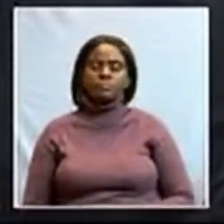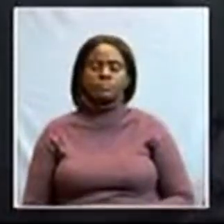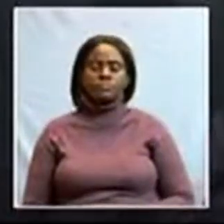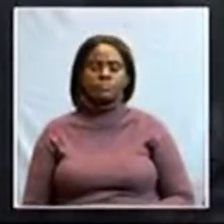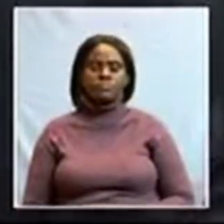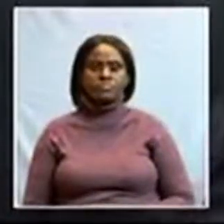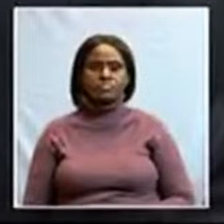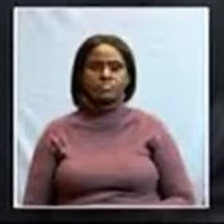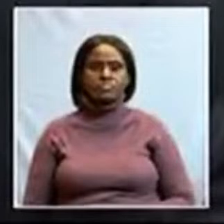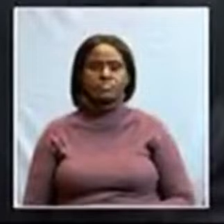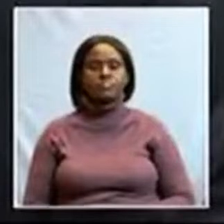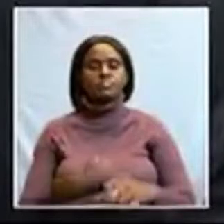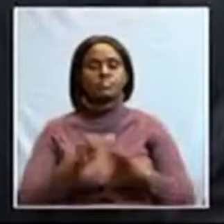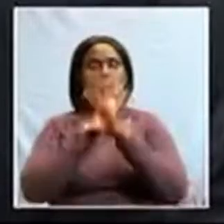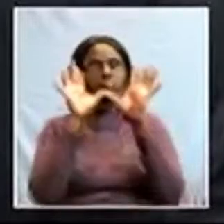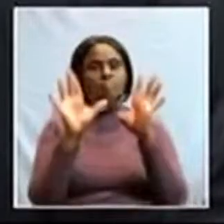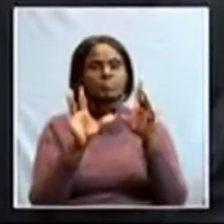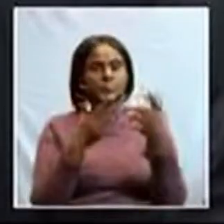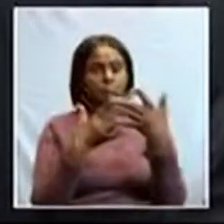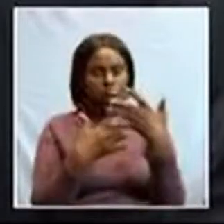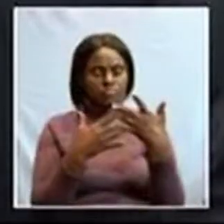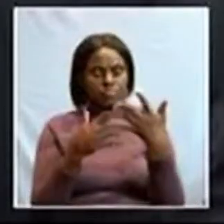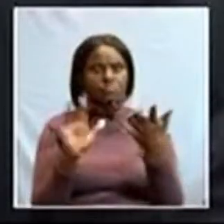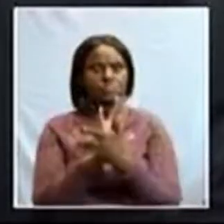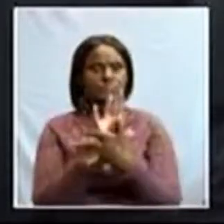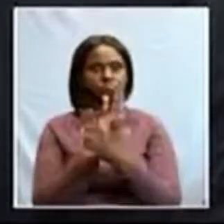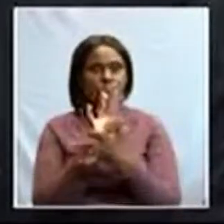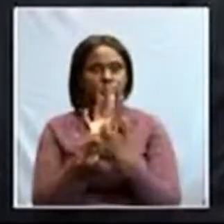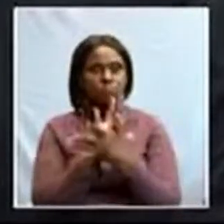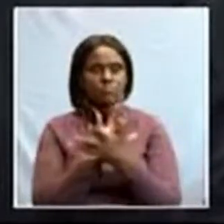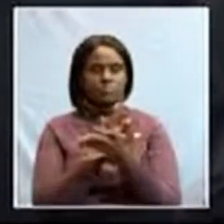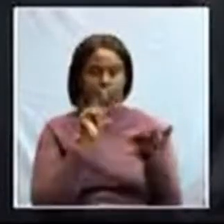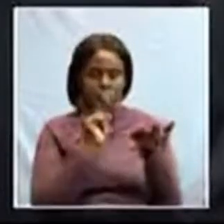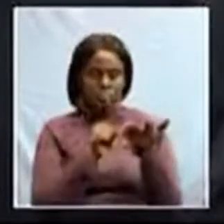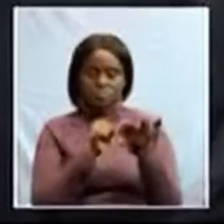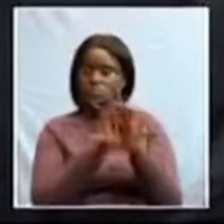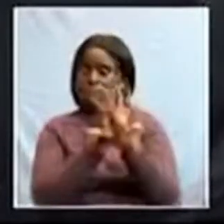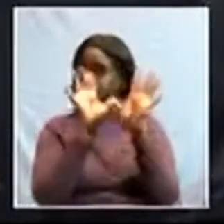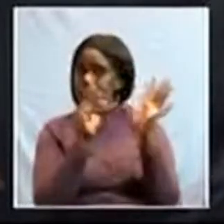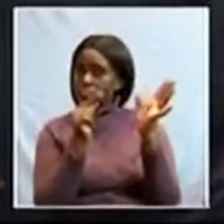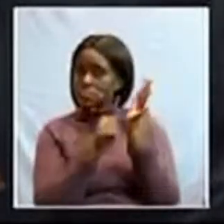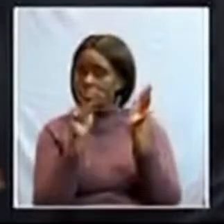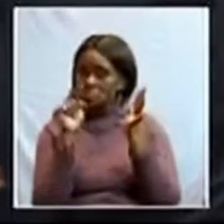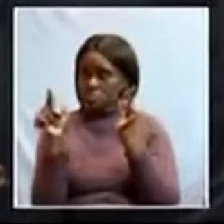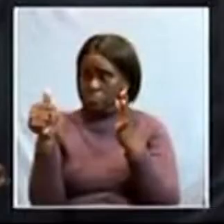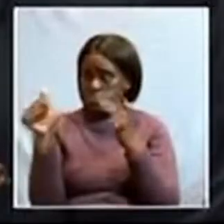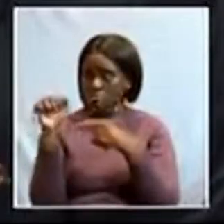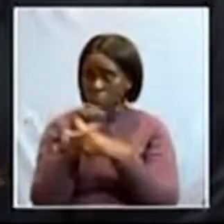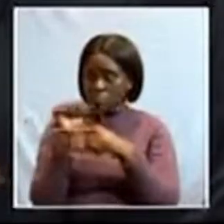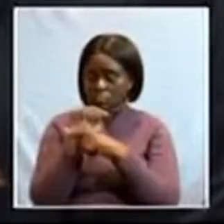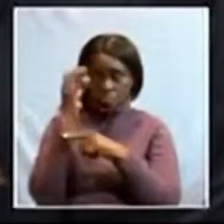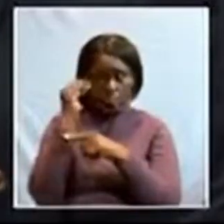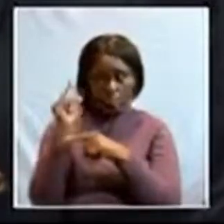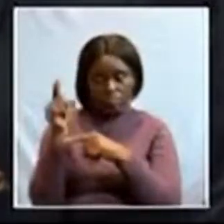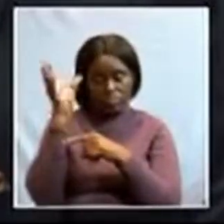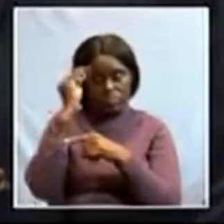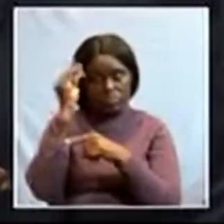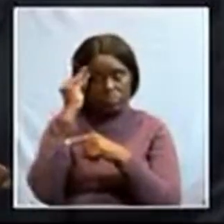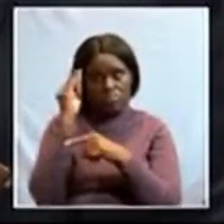The issue is properly acquitted documents. Is this properly acquitted? You as a trained officer, as an